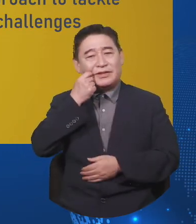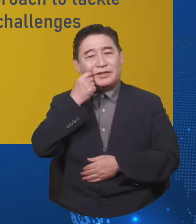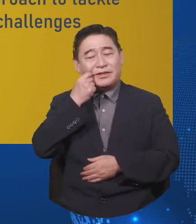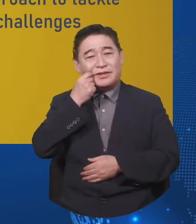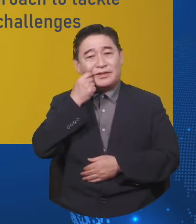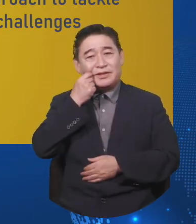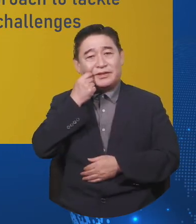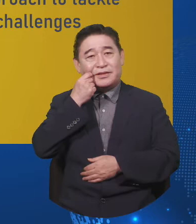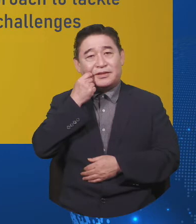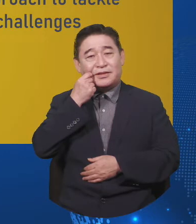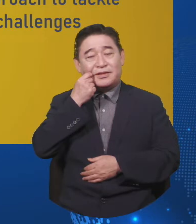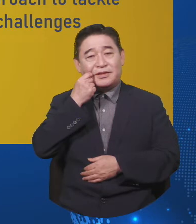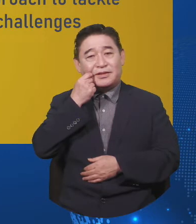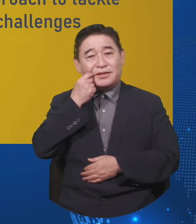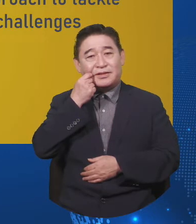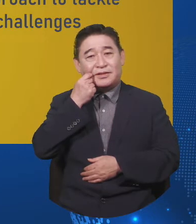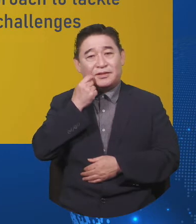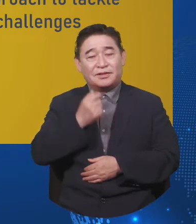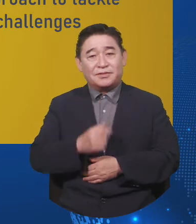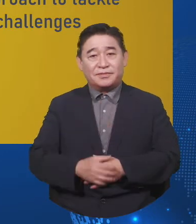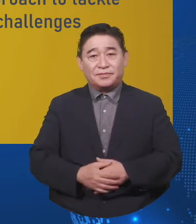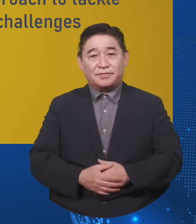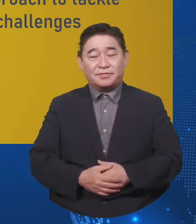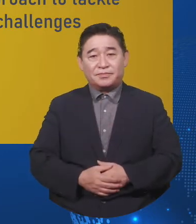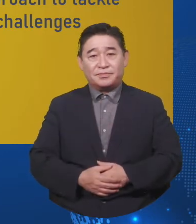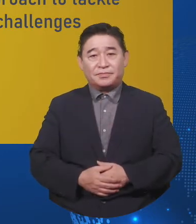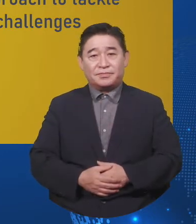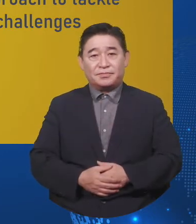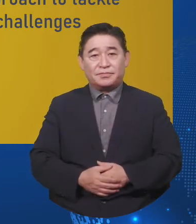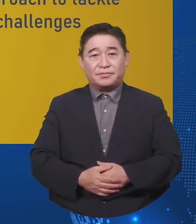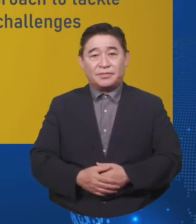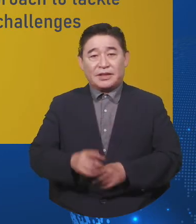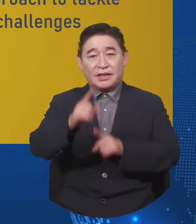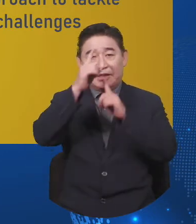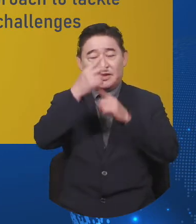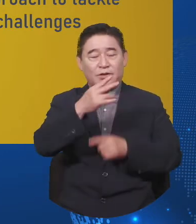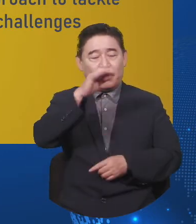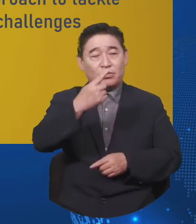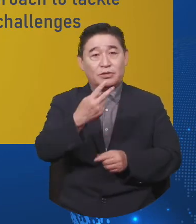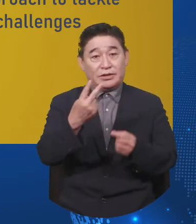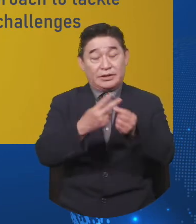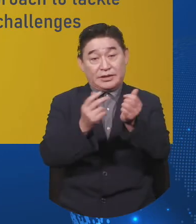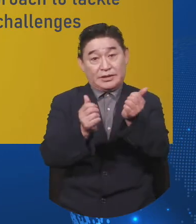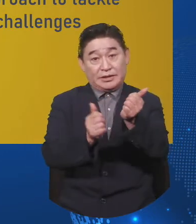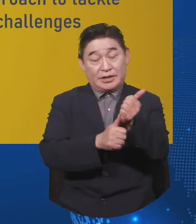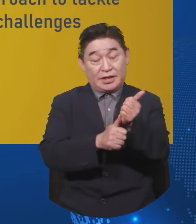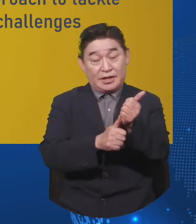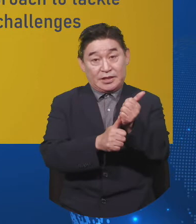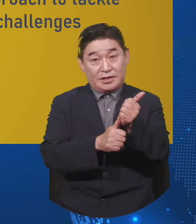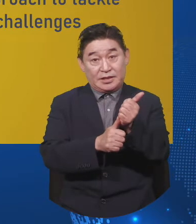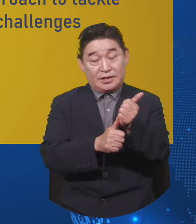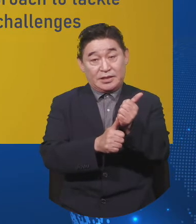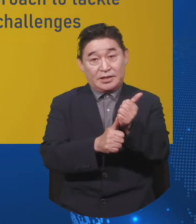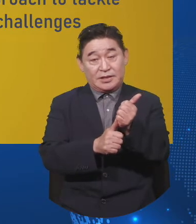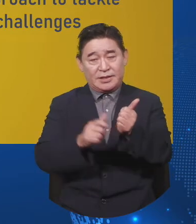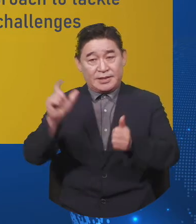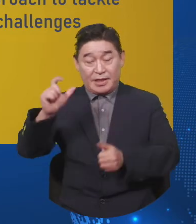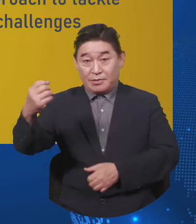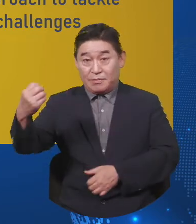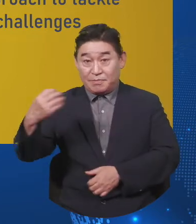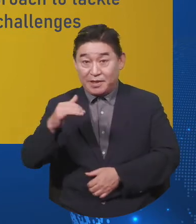foreign minister from Korea this morning emphasized in his intervention, and I couldn't agree more.